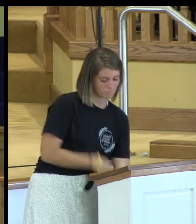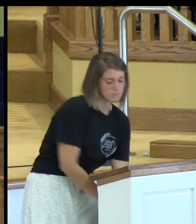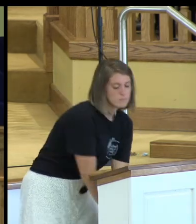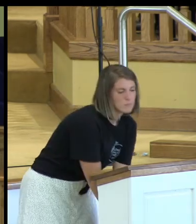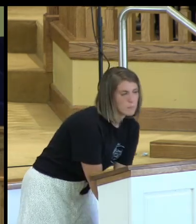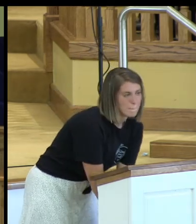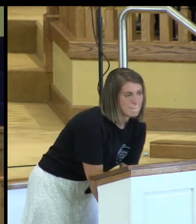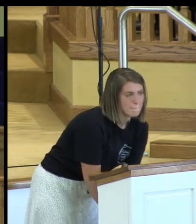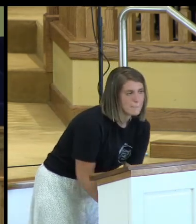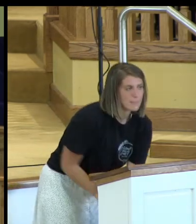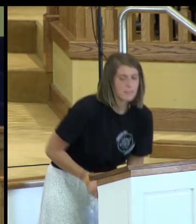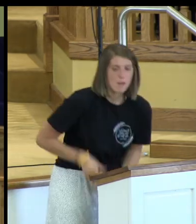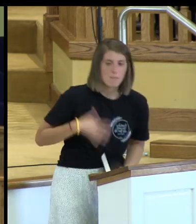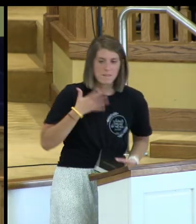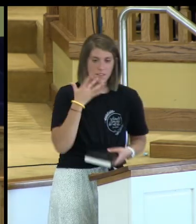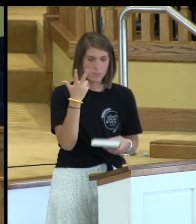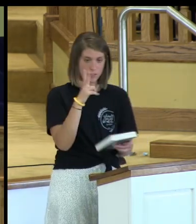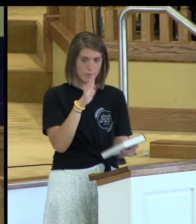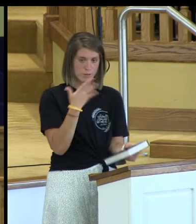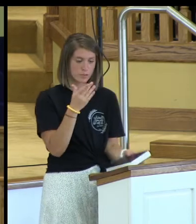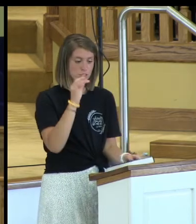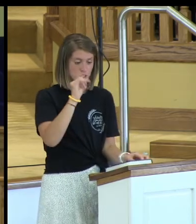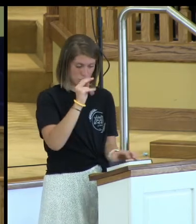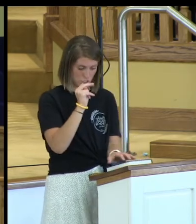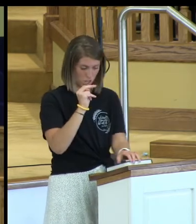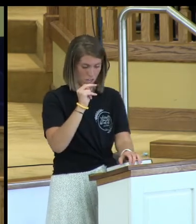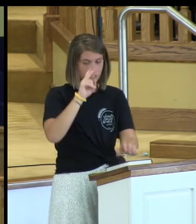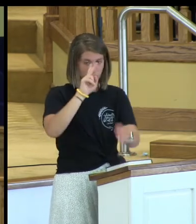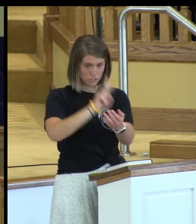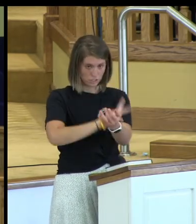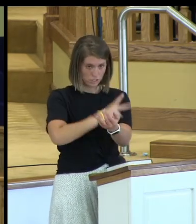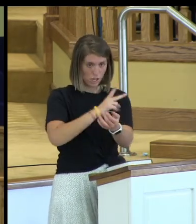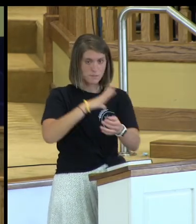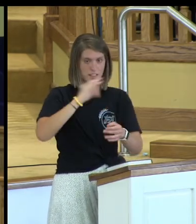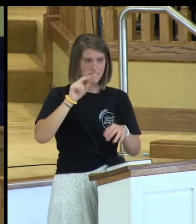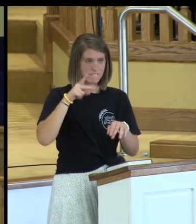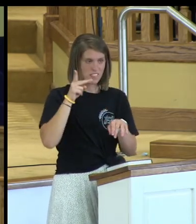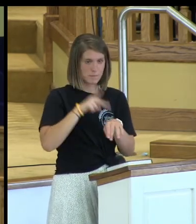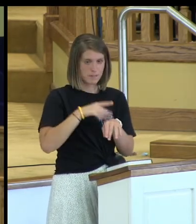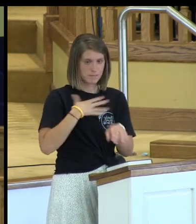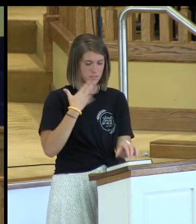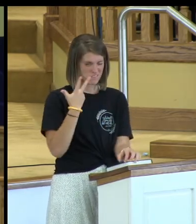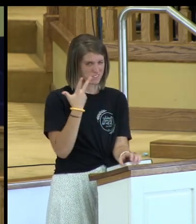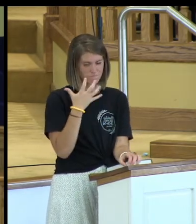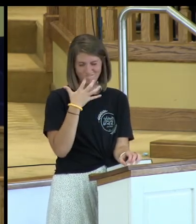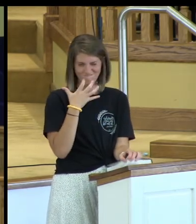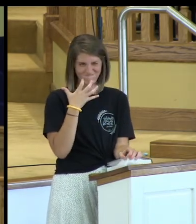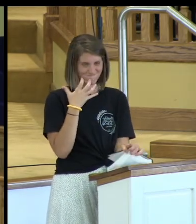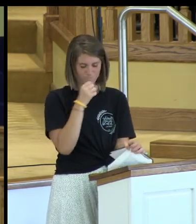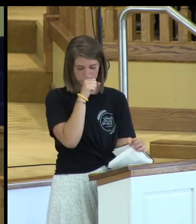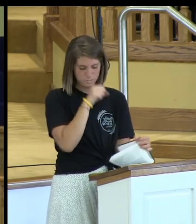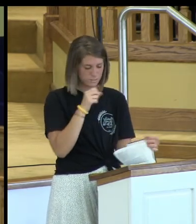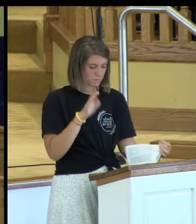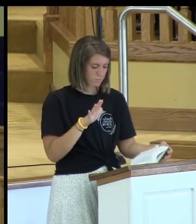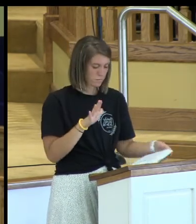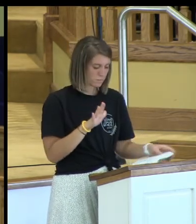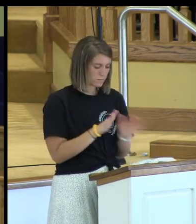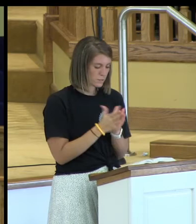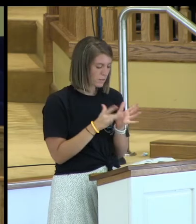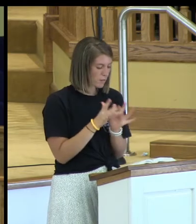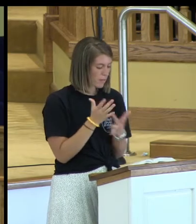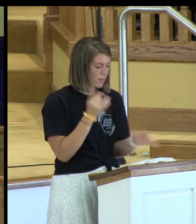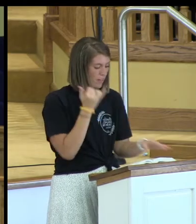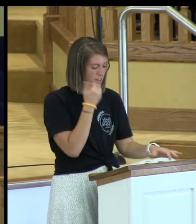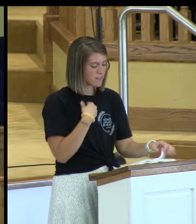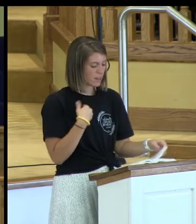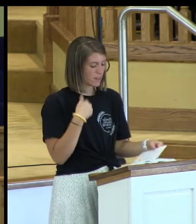My favorite three books of the Bible, you've heard me say it before, are John, Psalms, and Philippians. Those are my three favorite books of the Bible. If